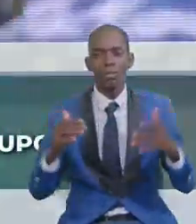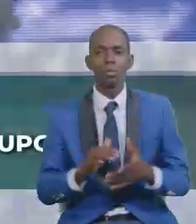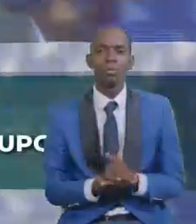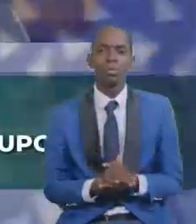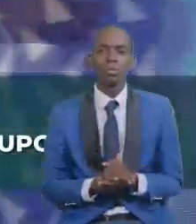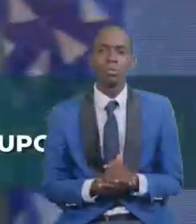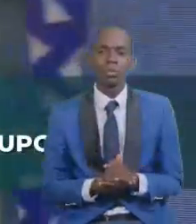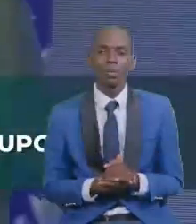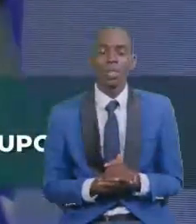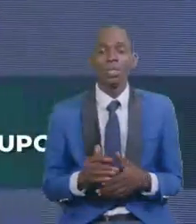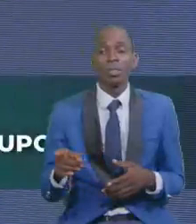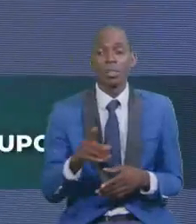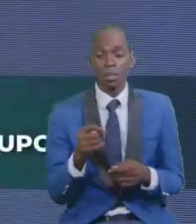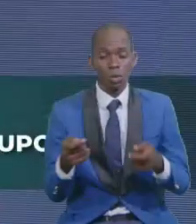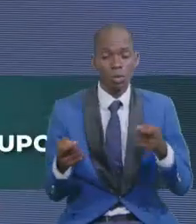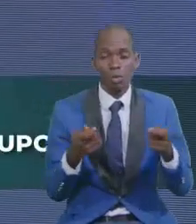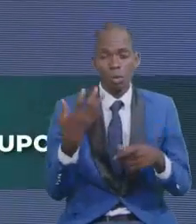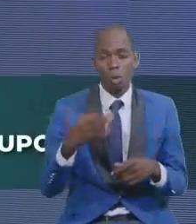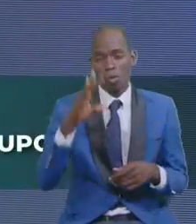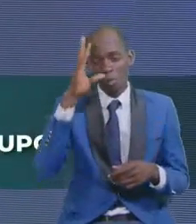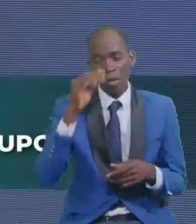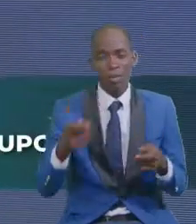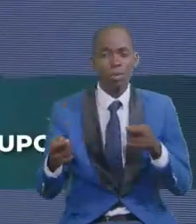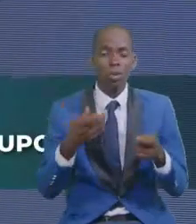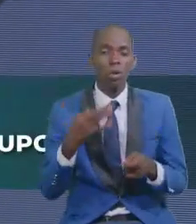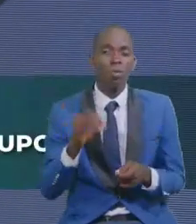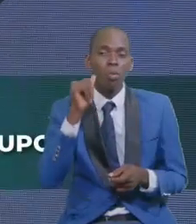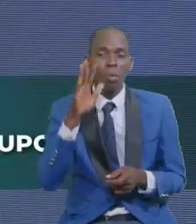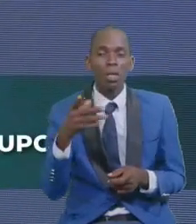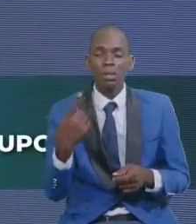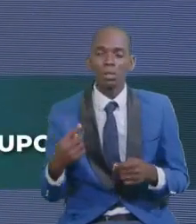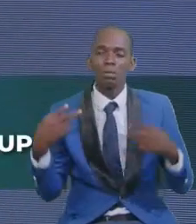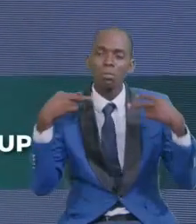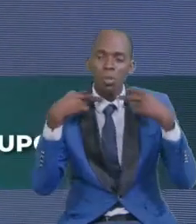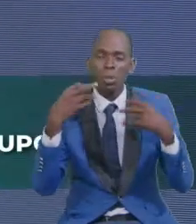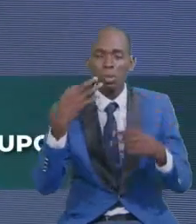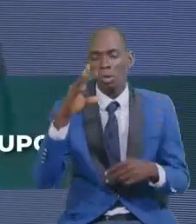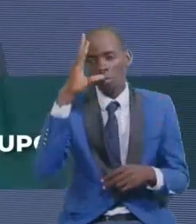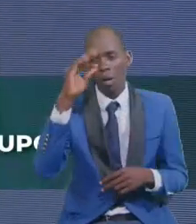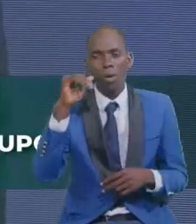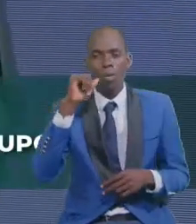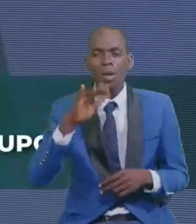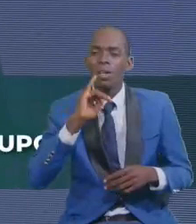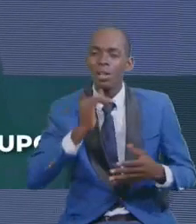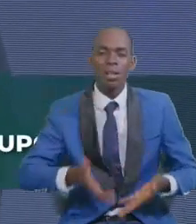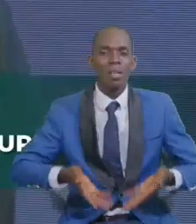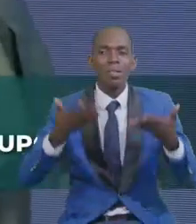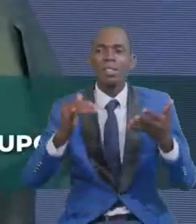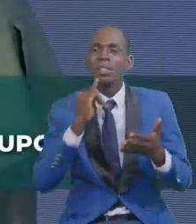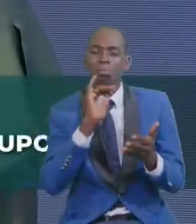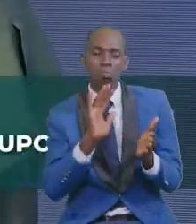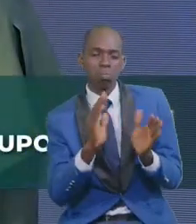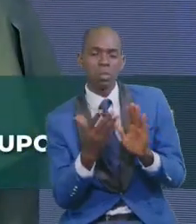The control of man, the control of woman, the yoke of man, the yoke of woman is heavy. It's like you carry a bag